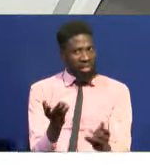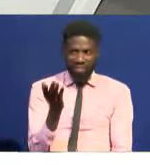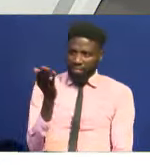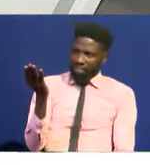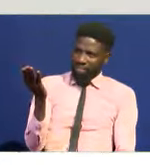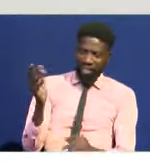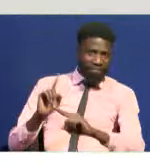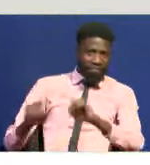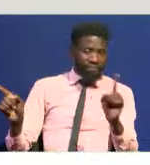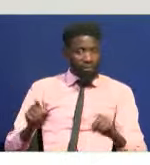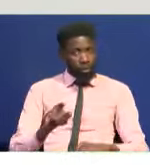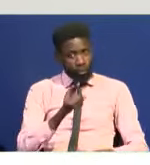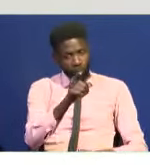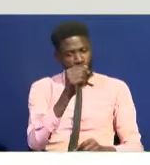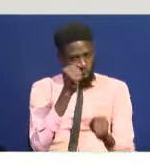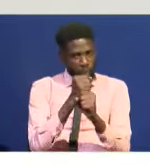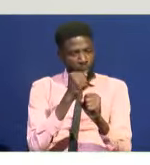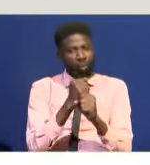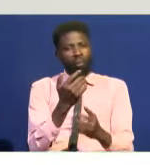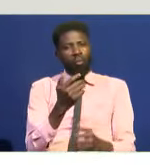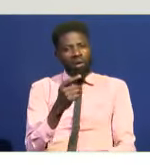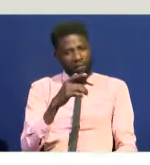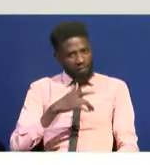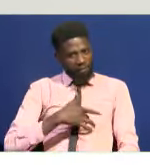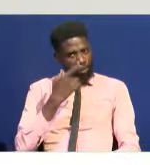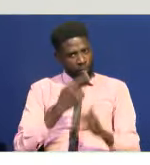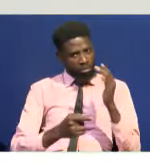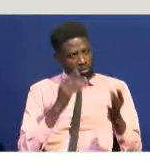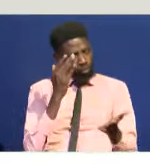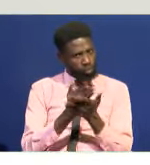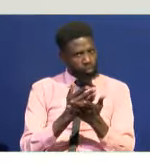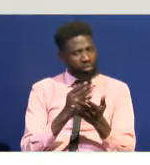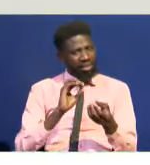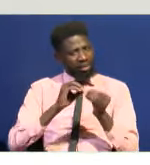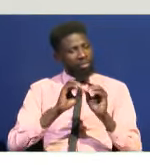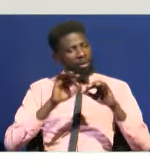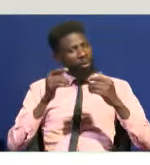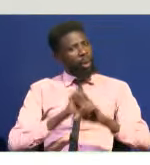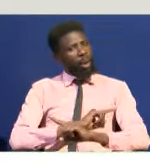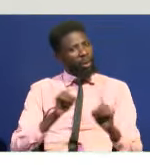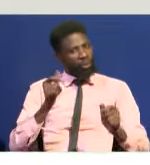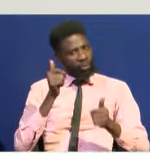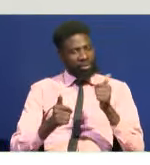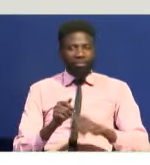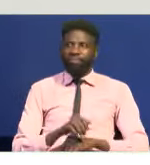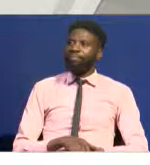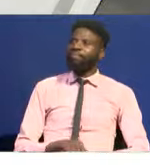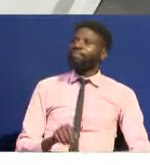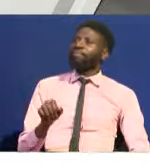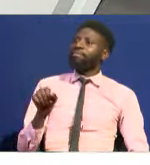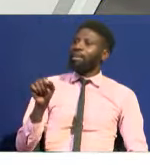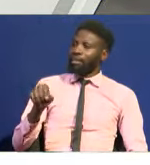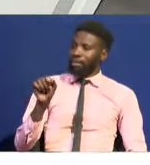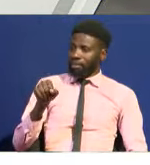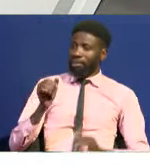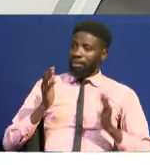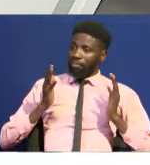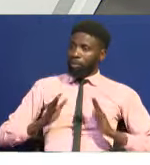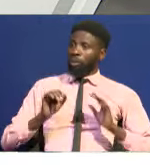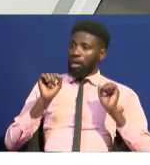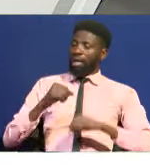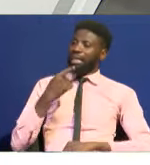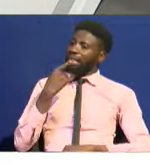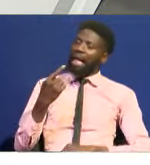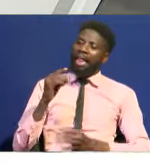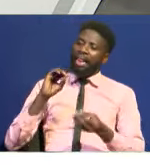You've worked, you've been on ground. What is your take in regard to this? Yeah, you know, someone may say it is not the actual